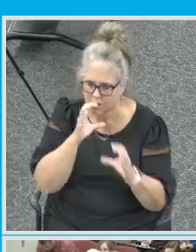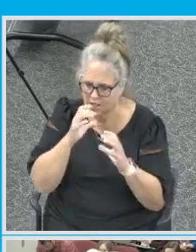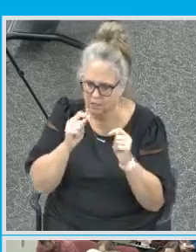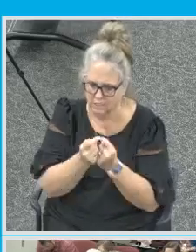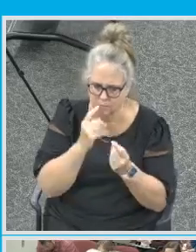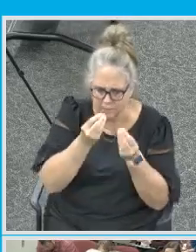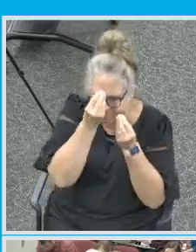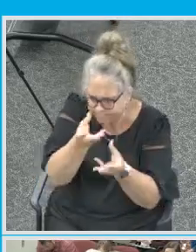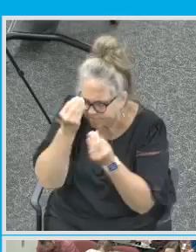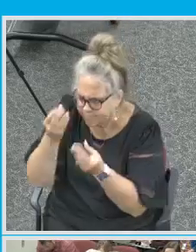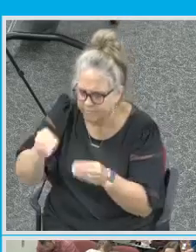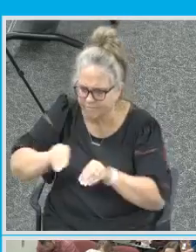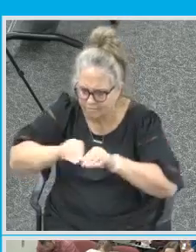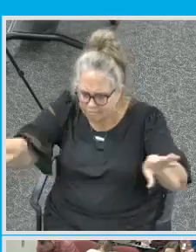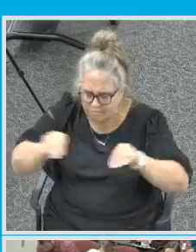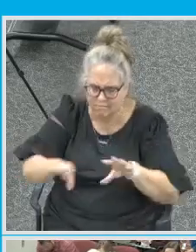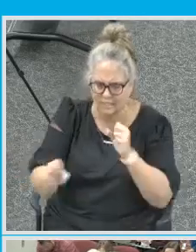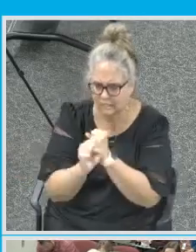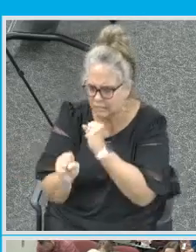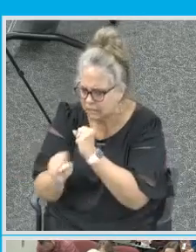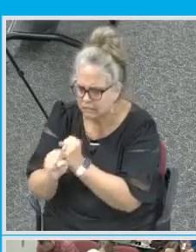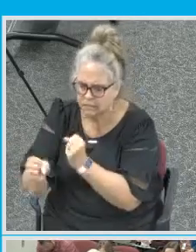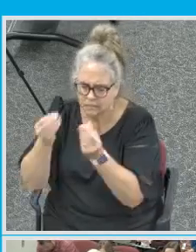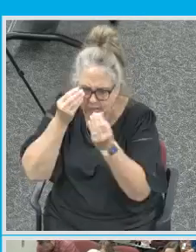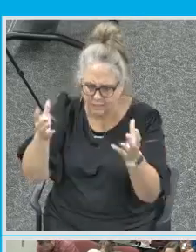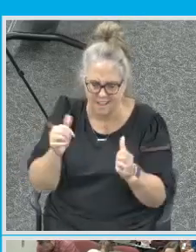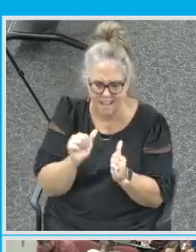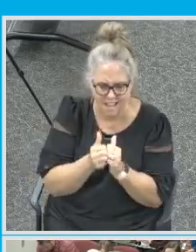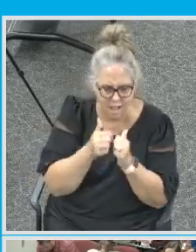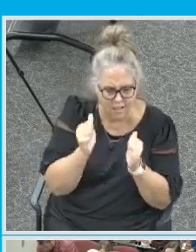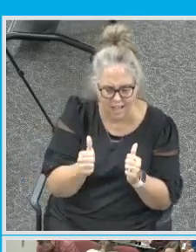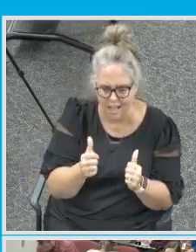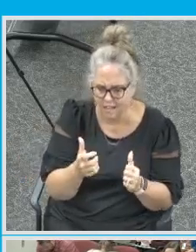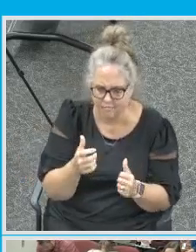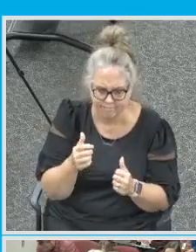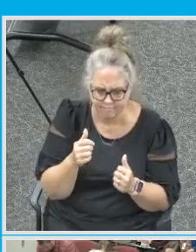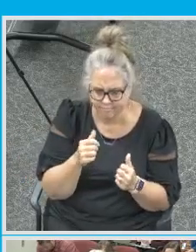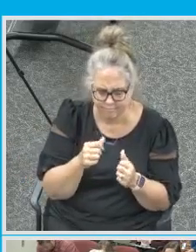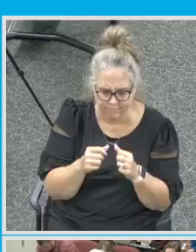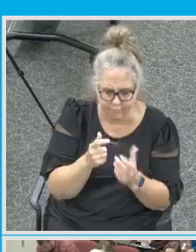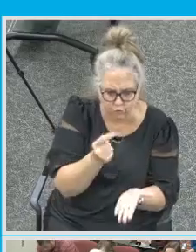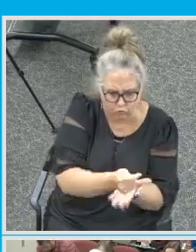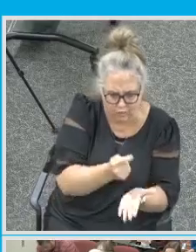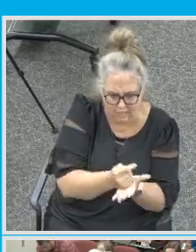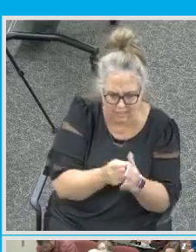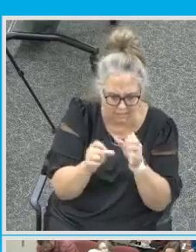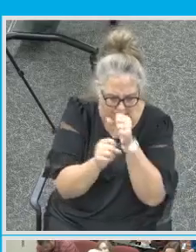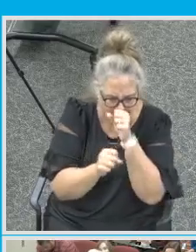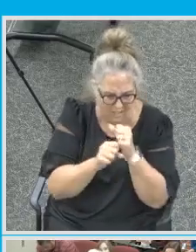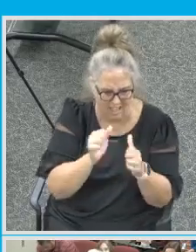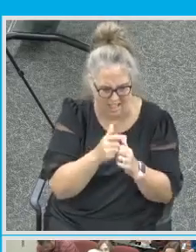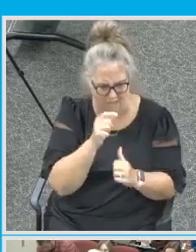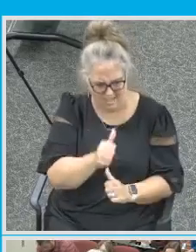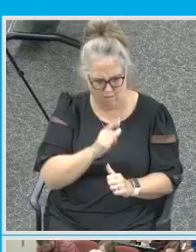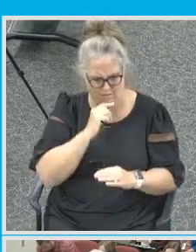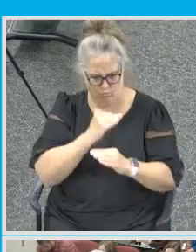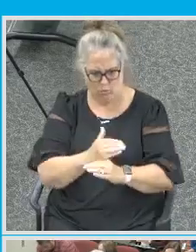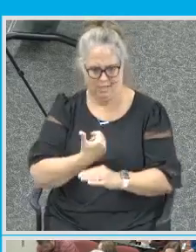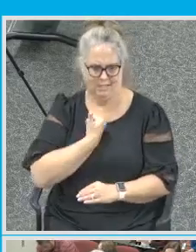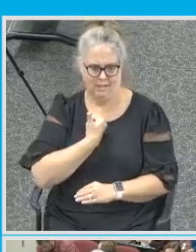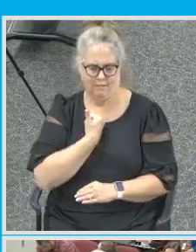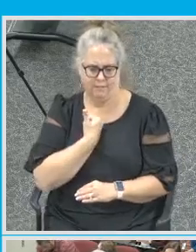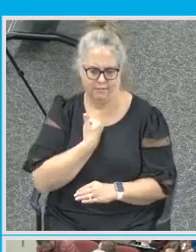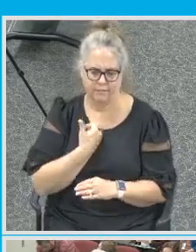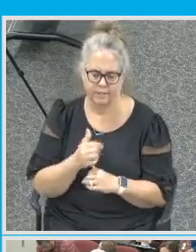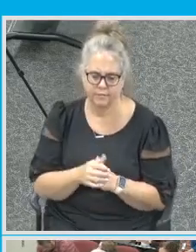on how you can treat for mosquitoes and protect yourselves from this disease. So that's really important. If we can go to the last slide,